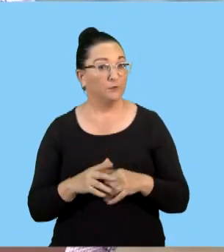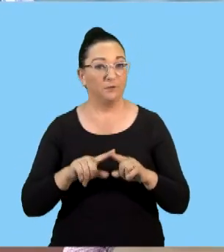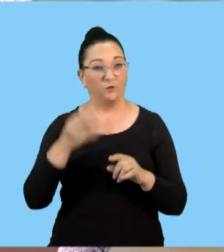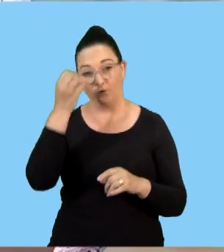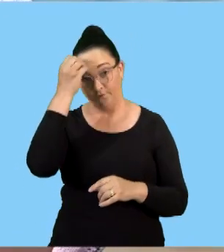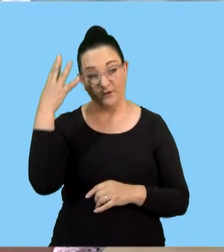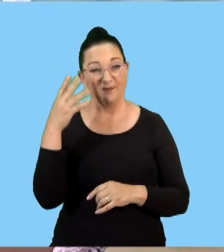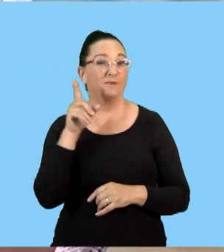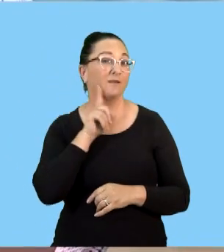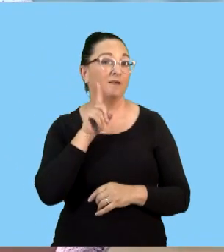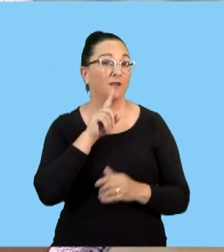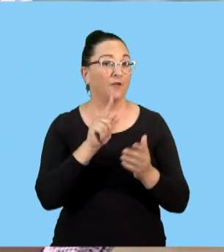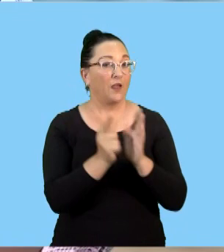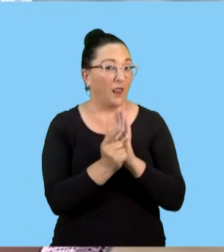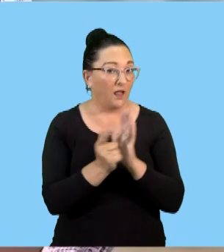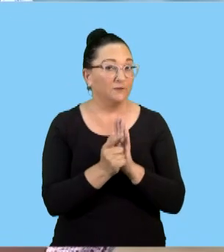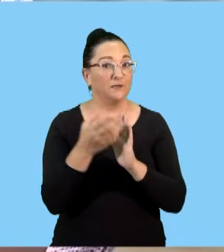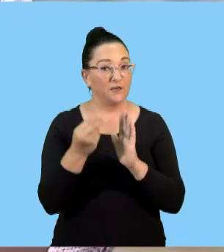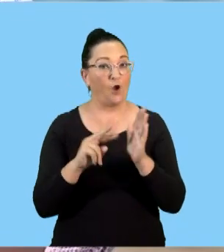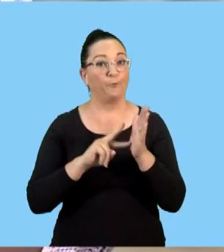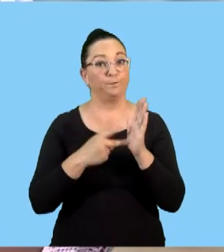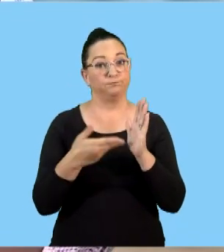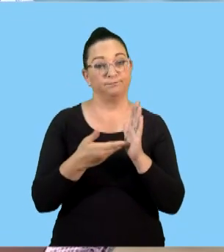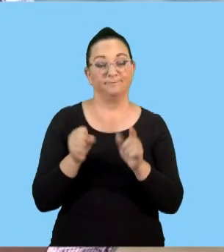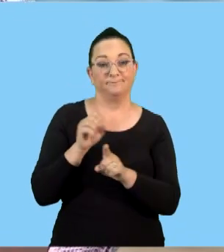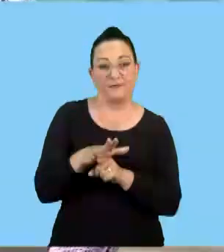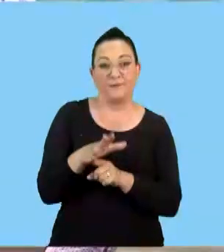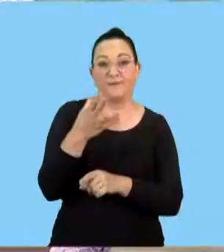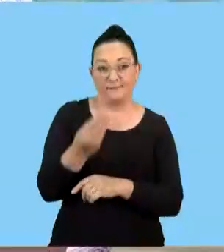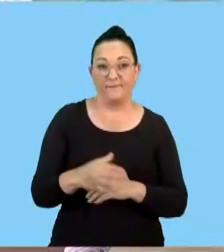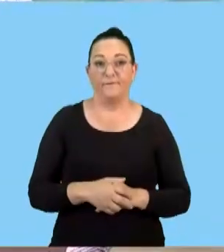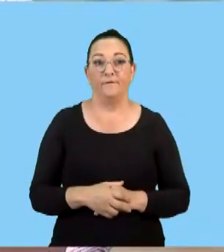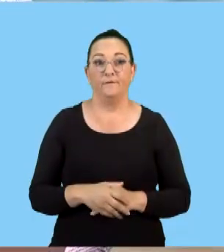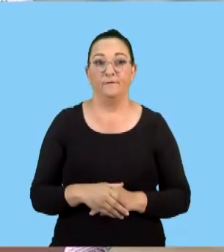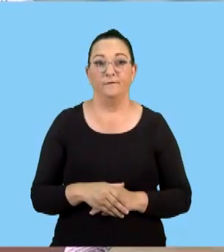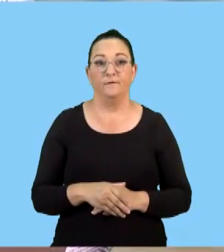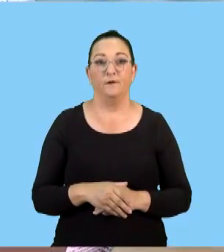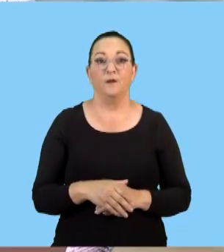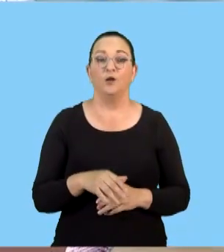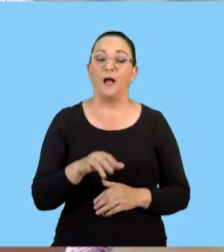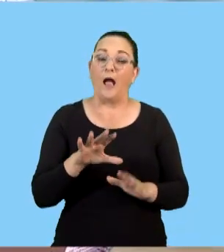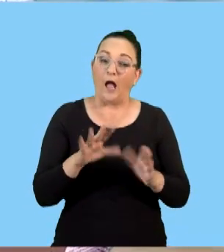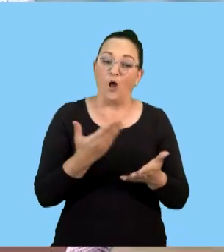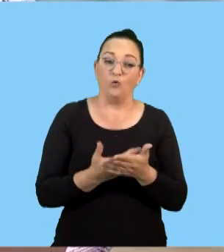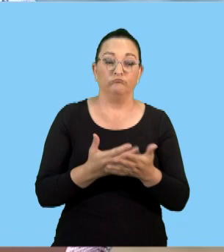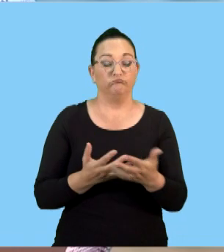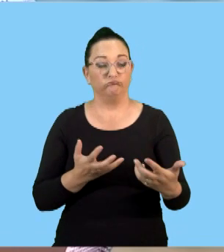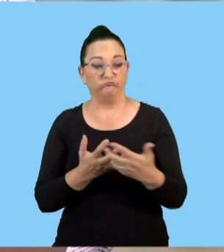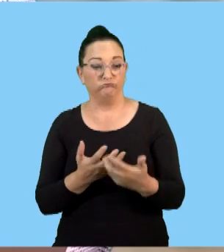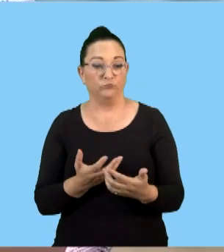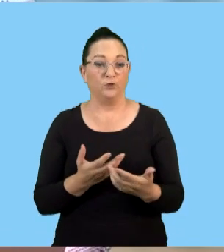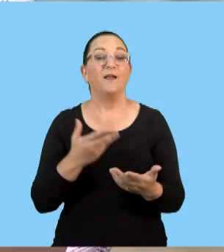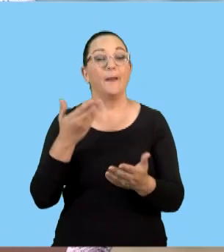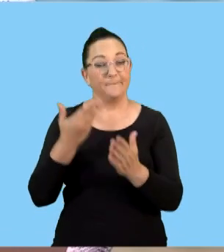forget, we said each and every legislation has got the purpose, it has the impacts, it has the ways in which to comply, it